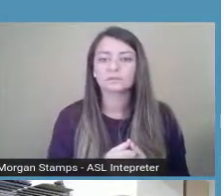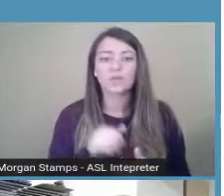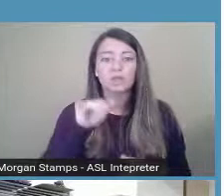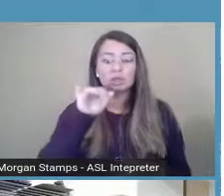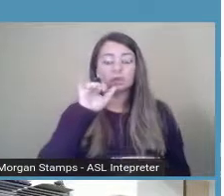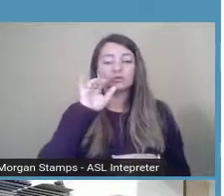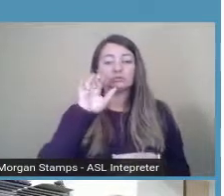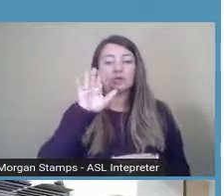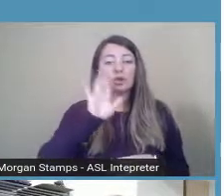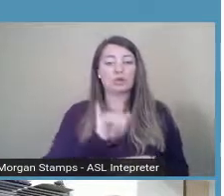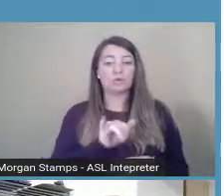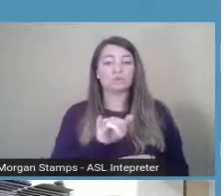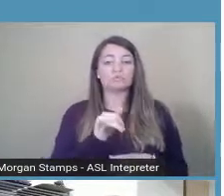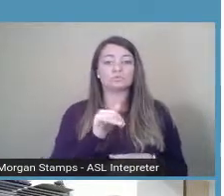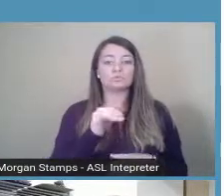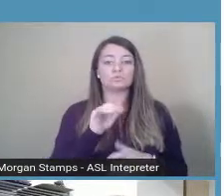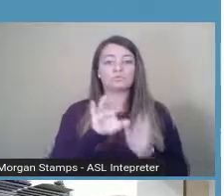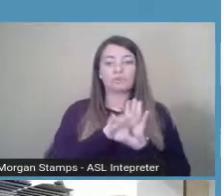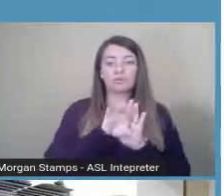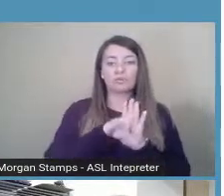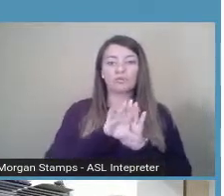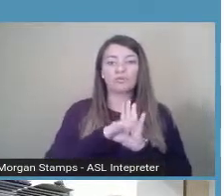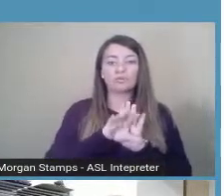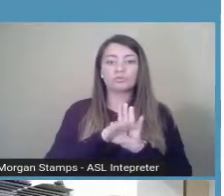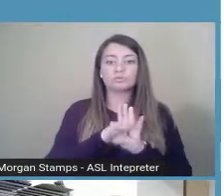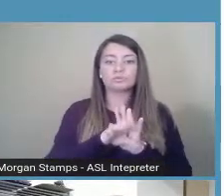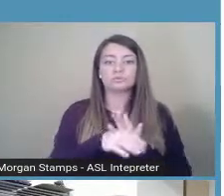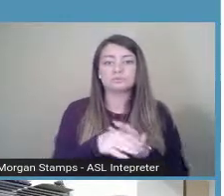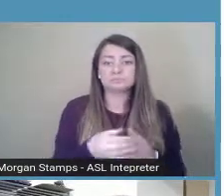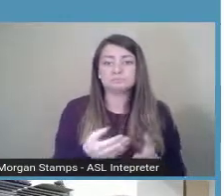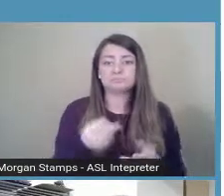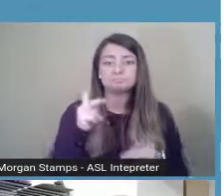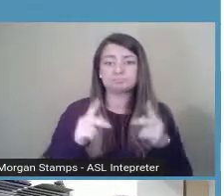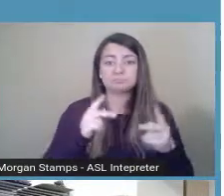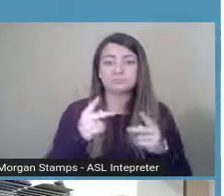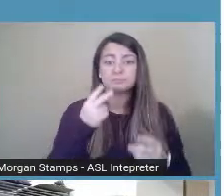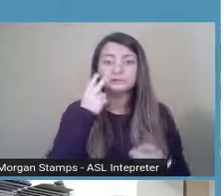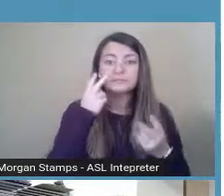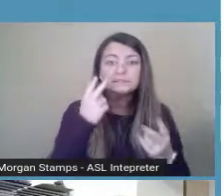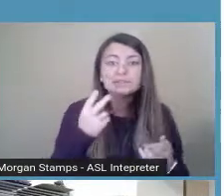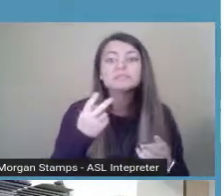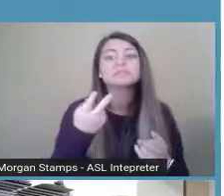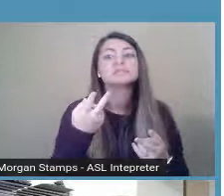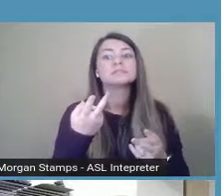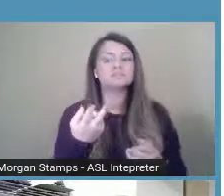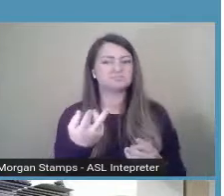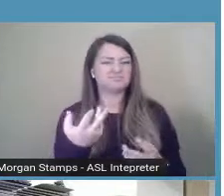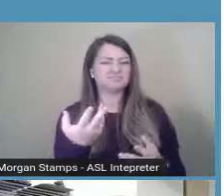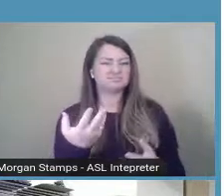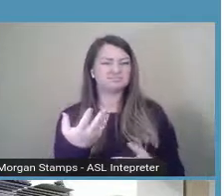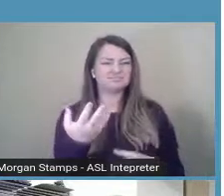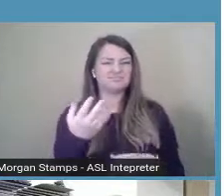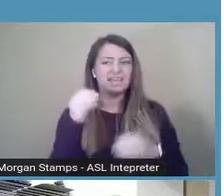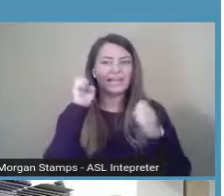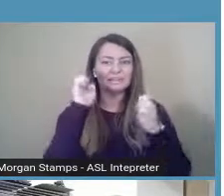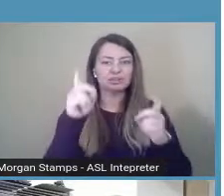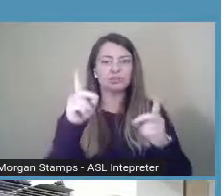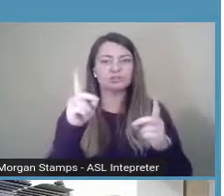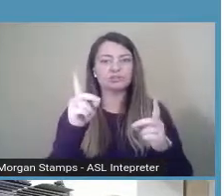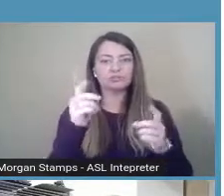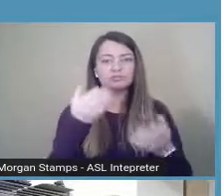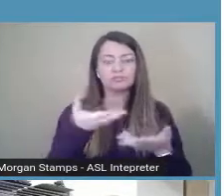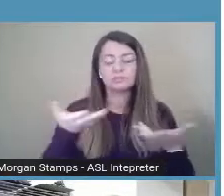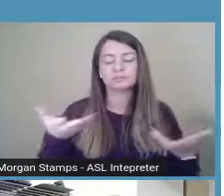year residents who can now engage with us from wherever they are. And finally, we archive recordings on YouTube, which builds